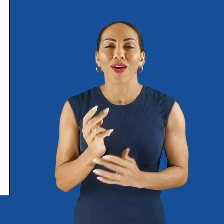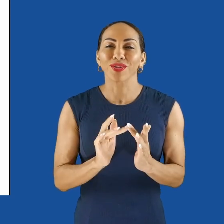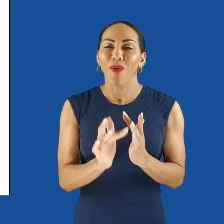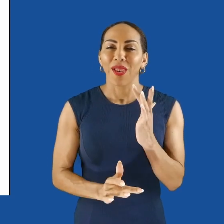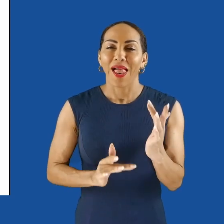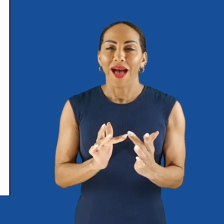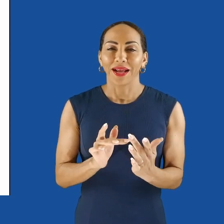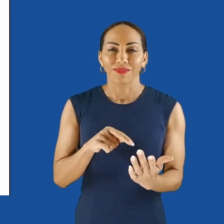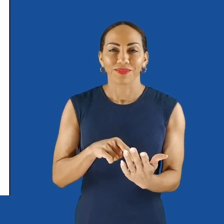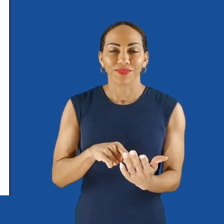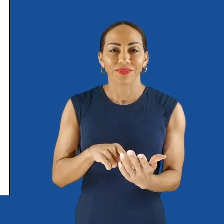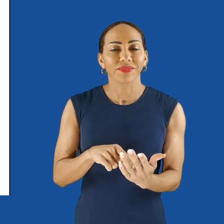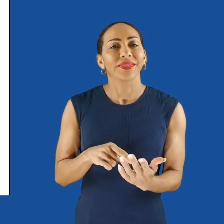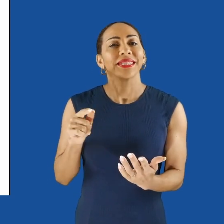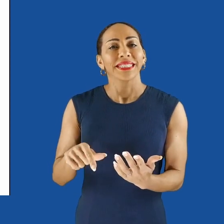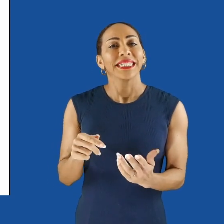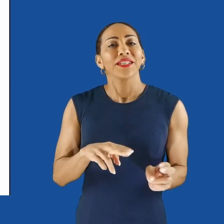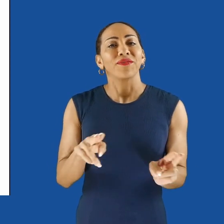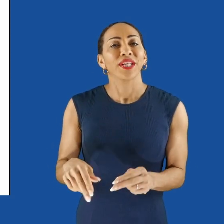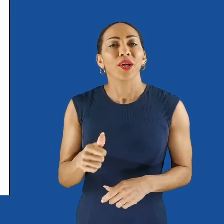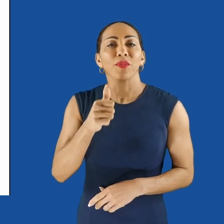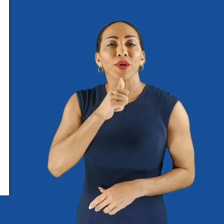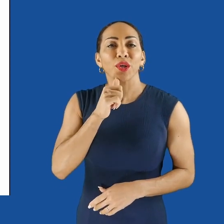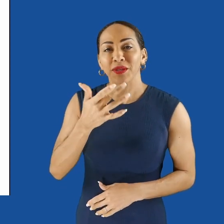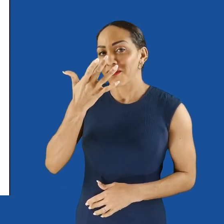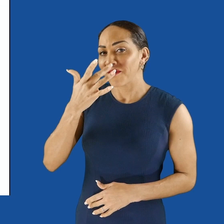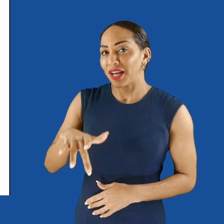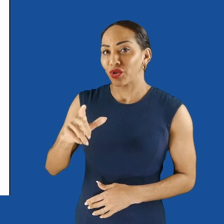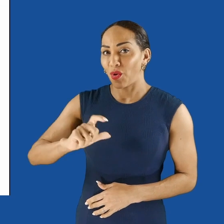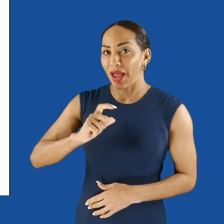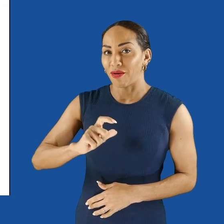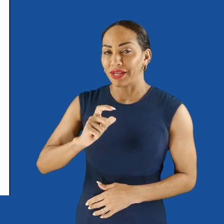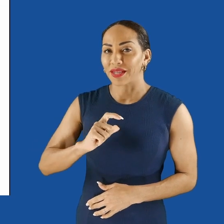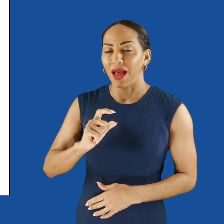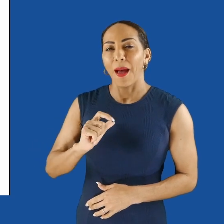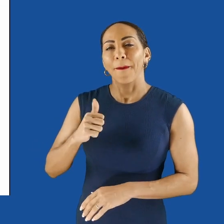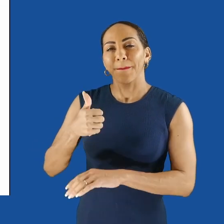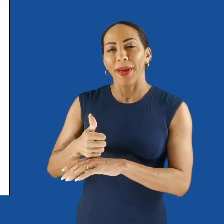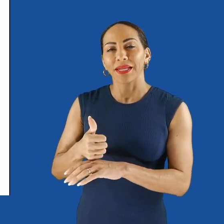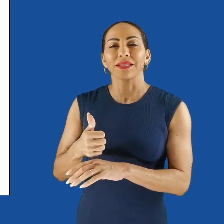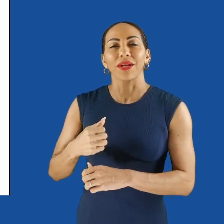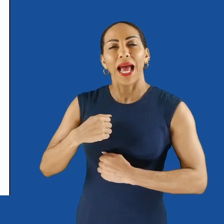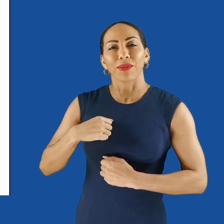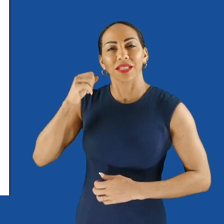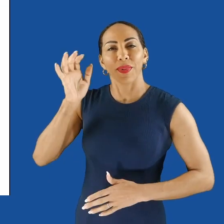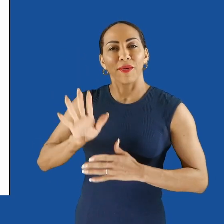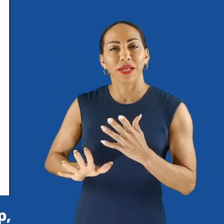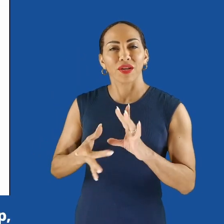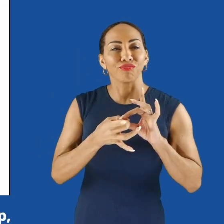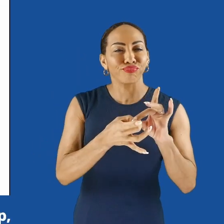this video, we will use a fictional character based on our experience of working with many different people over the last 3